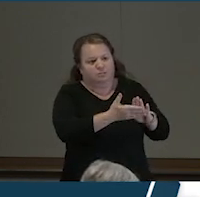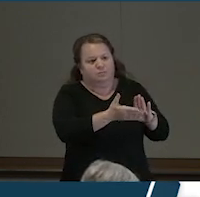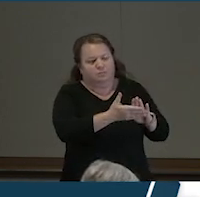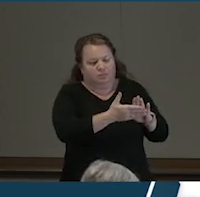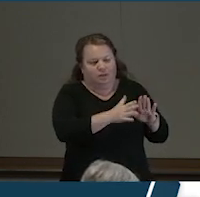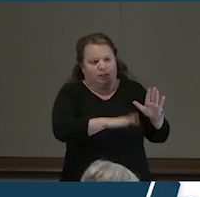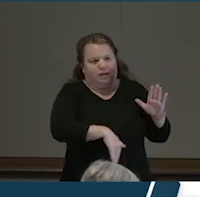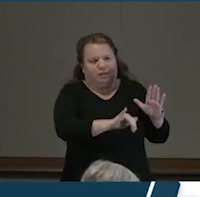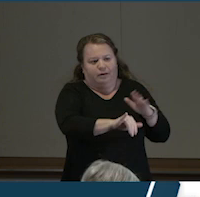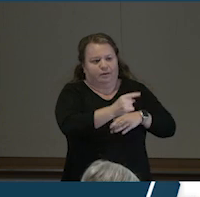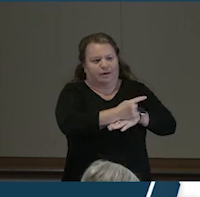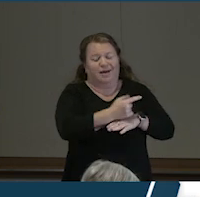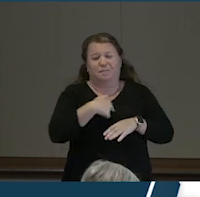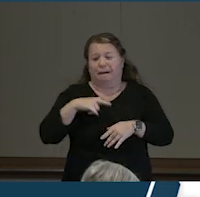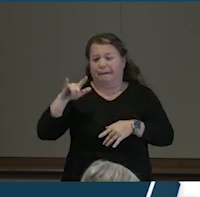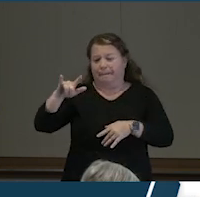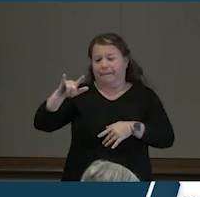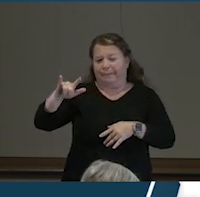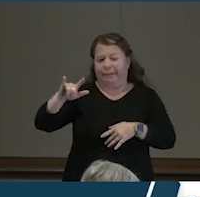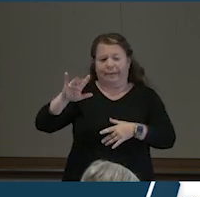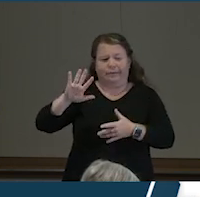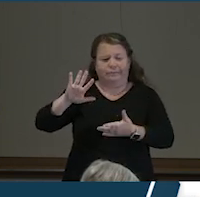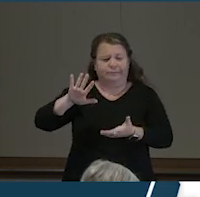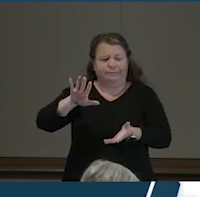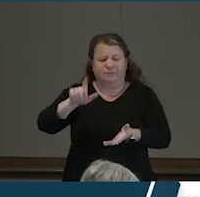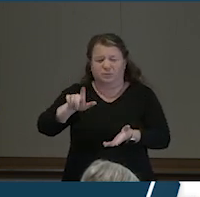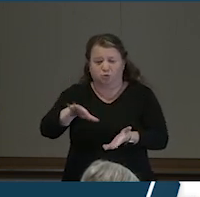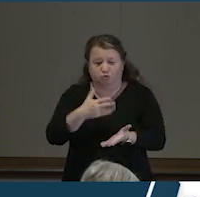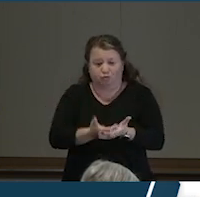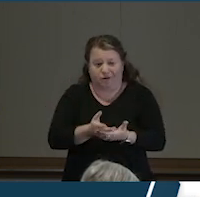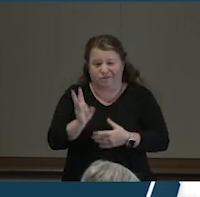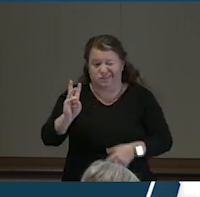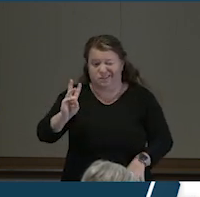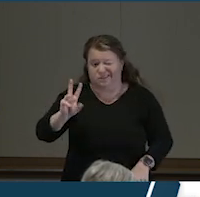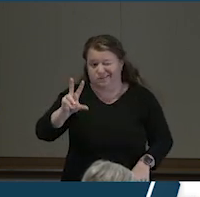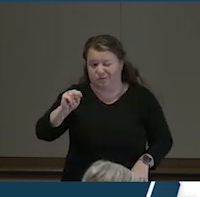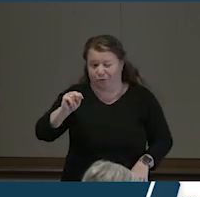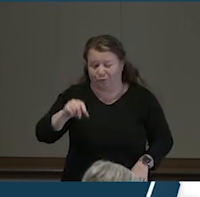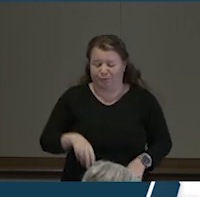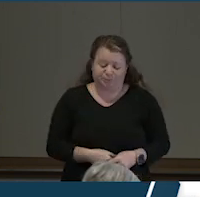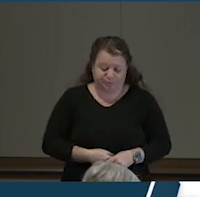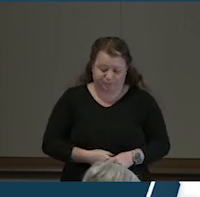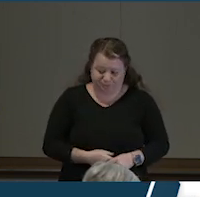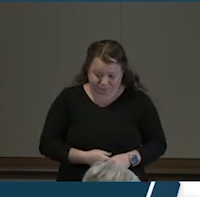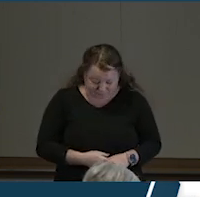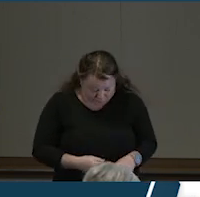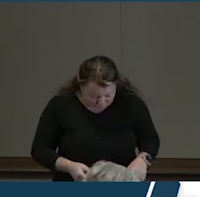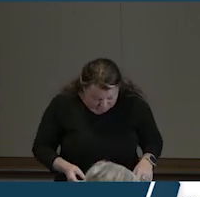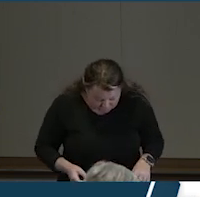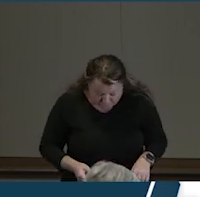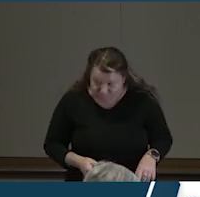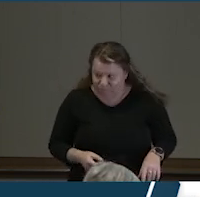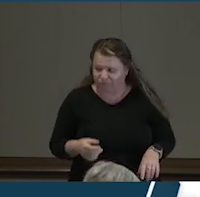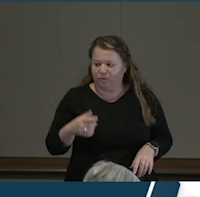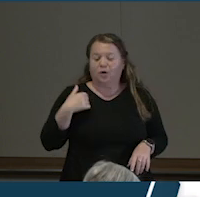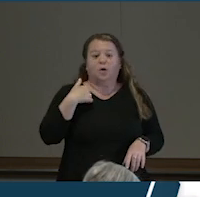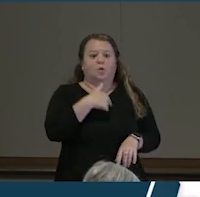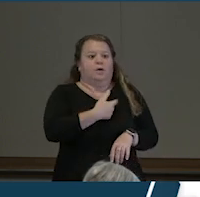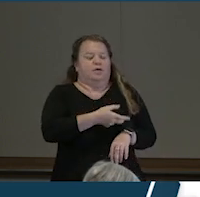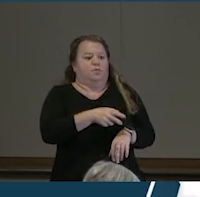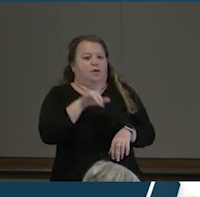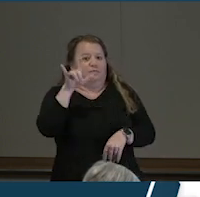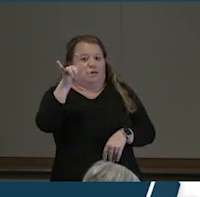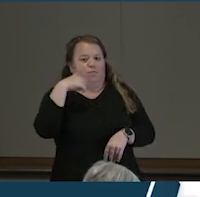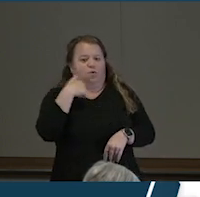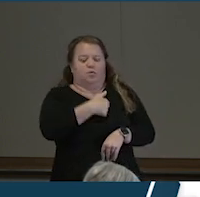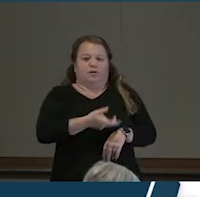my plane was like, I don't know, 6:30-ish or something like that. And so when we were sitting at the airport, it was just like a few